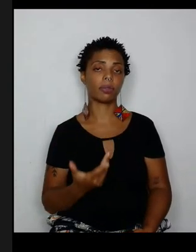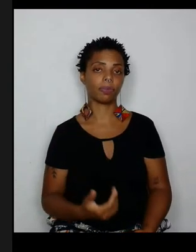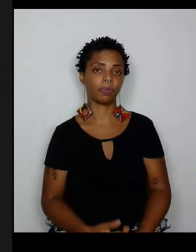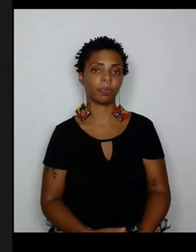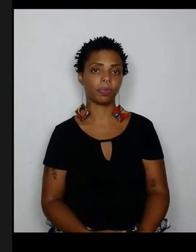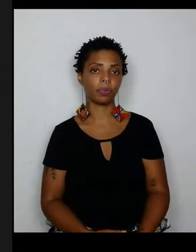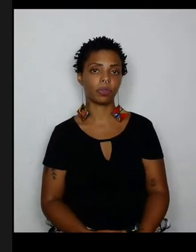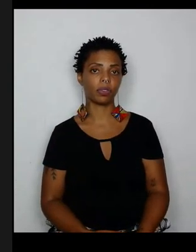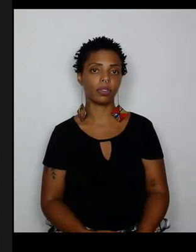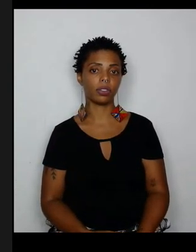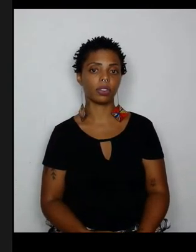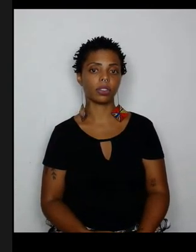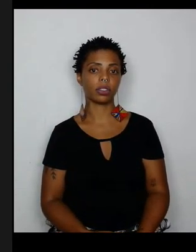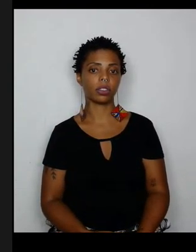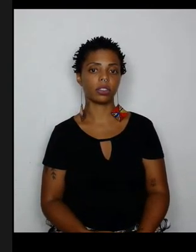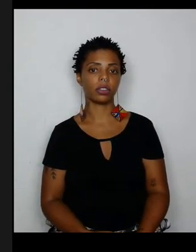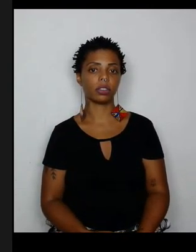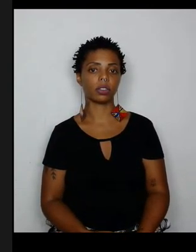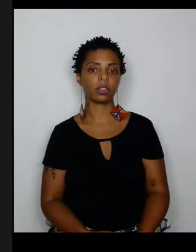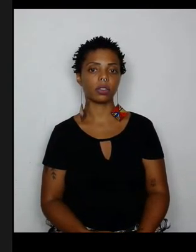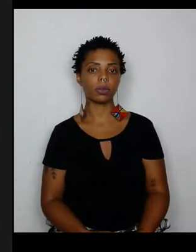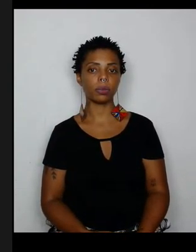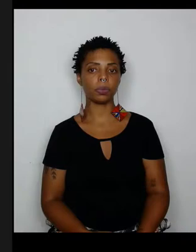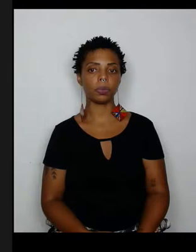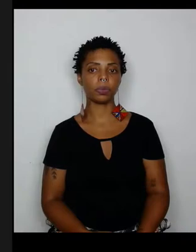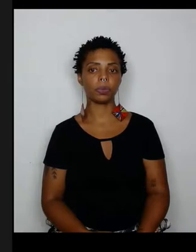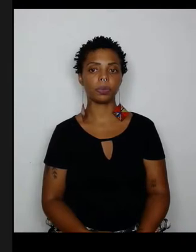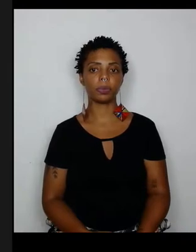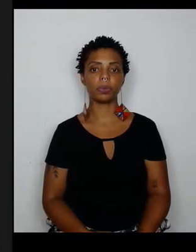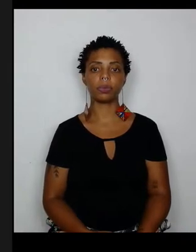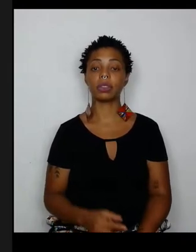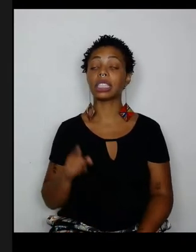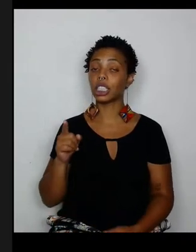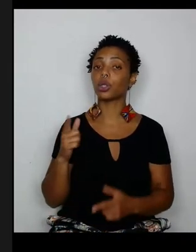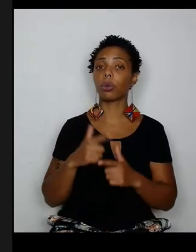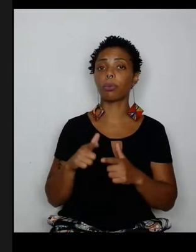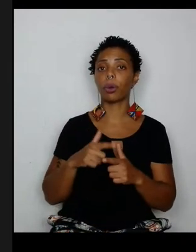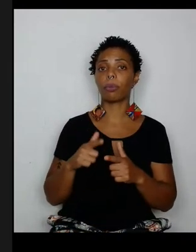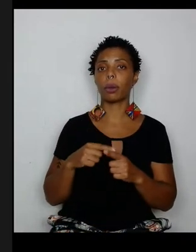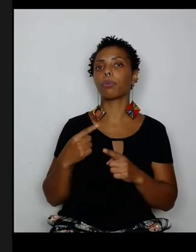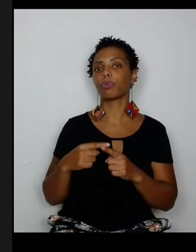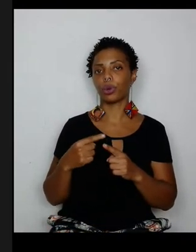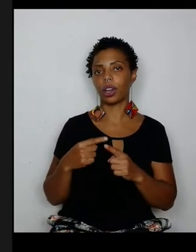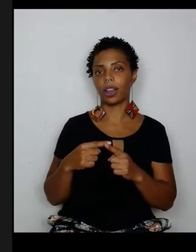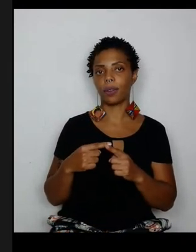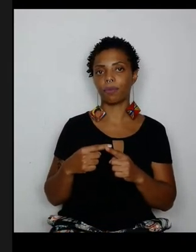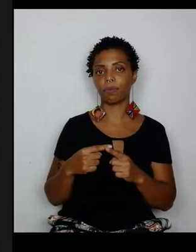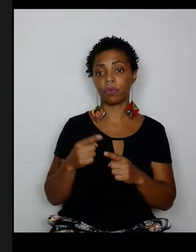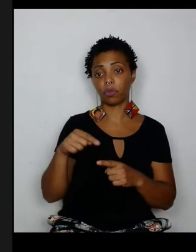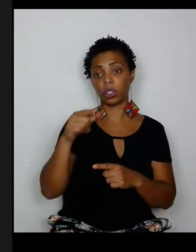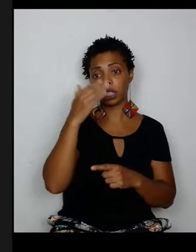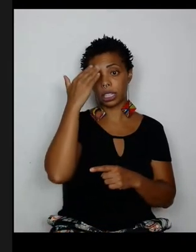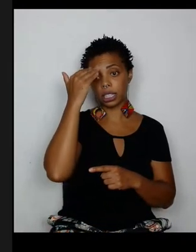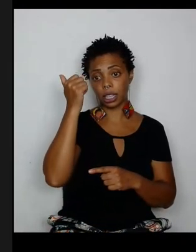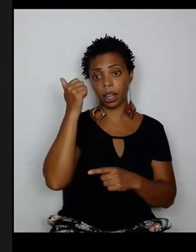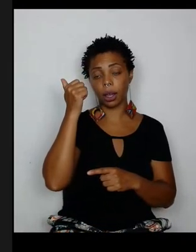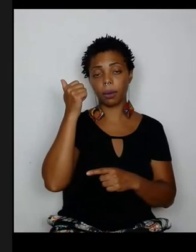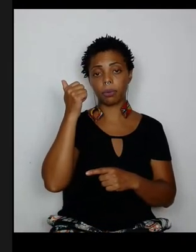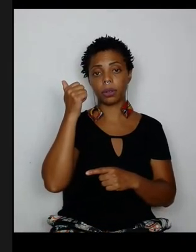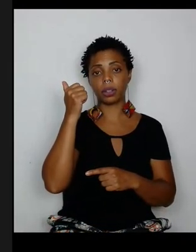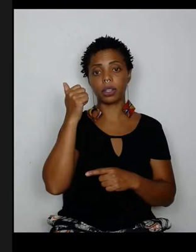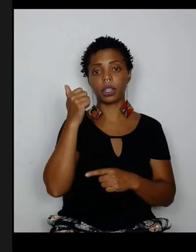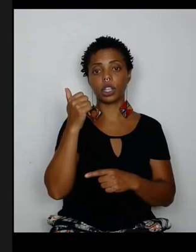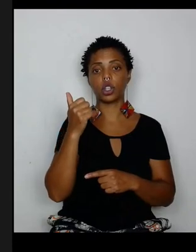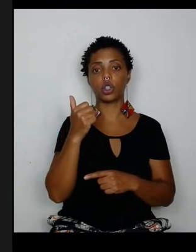problematic because as you probably know margaret jolly who specializes in